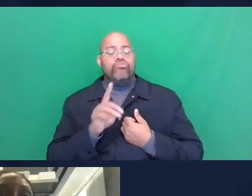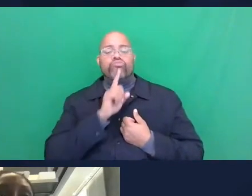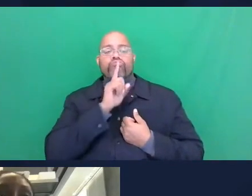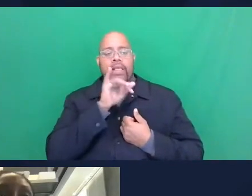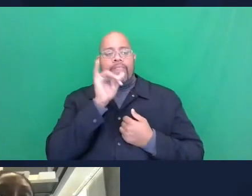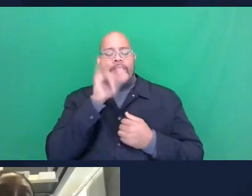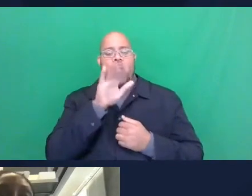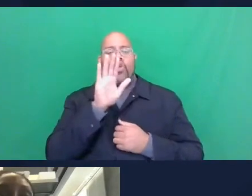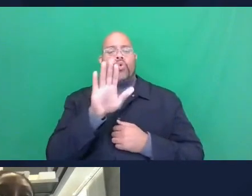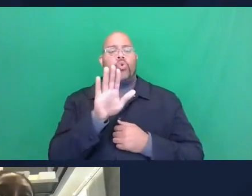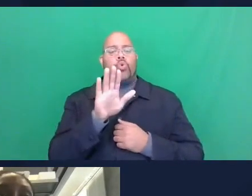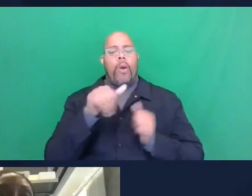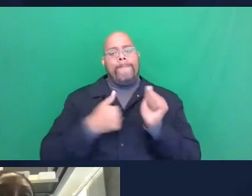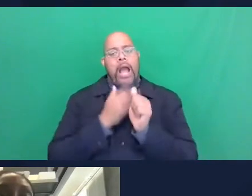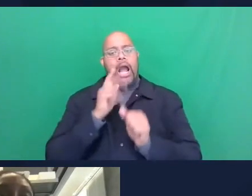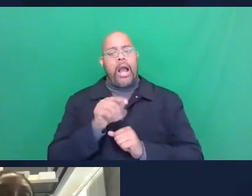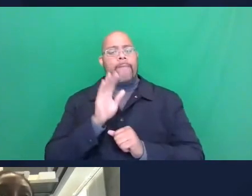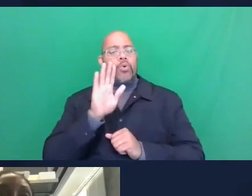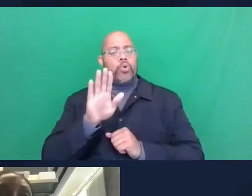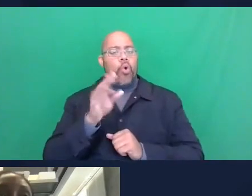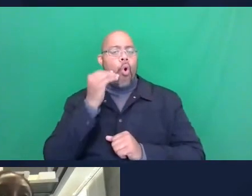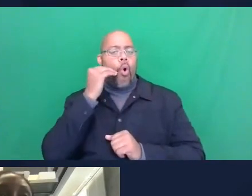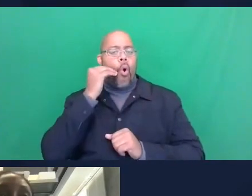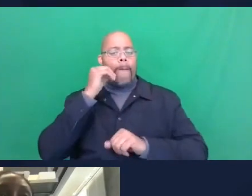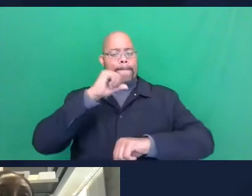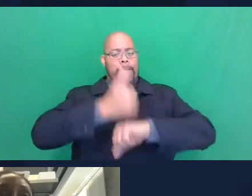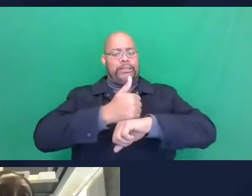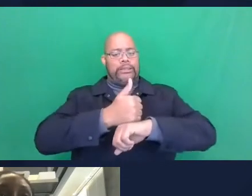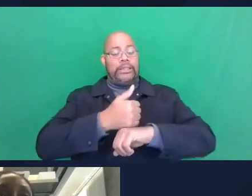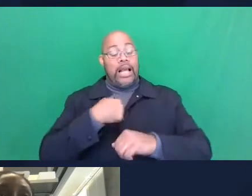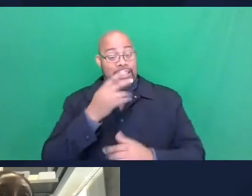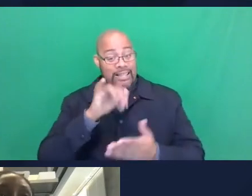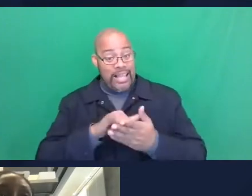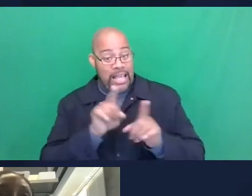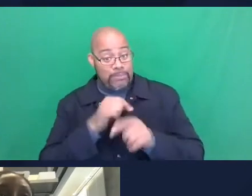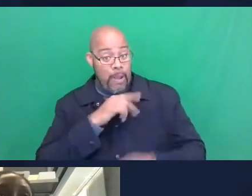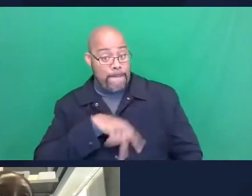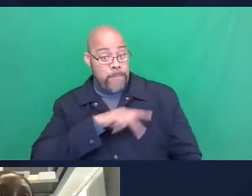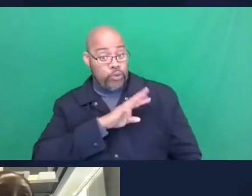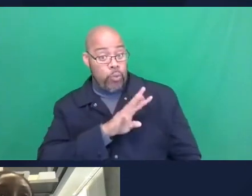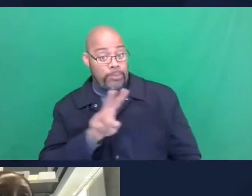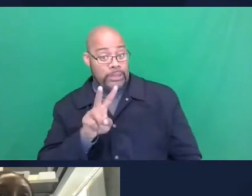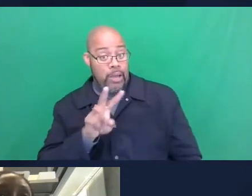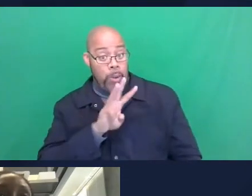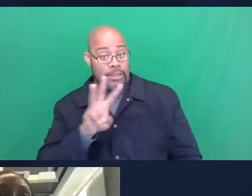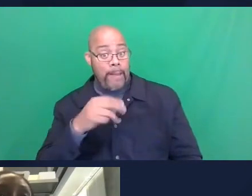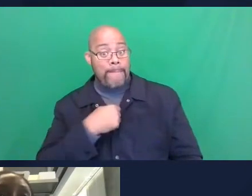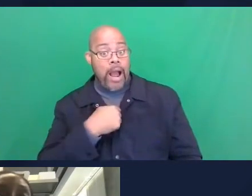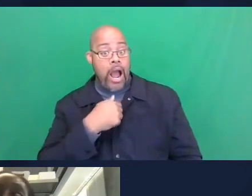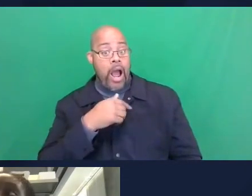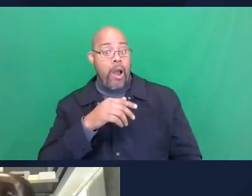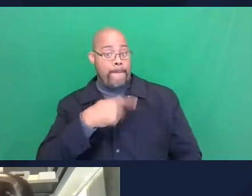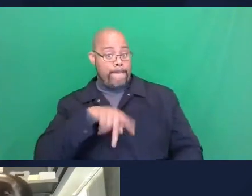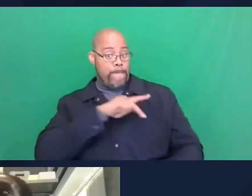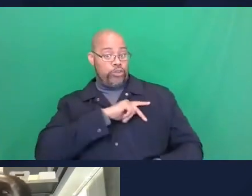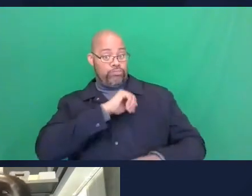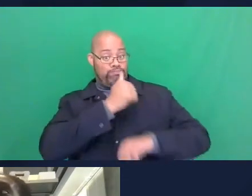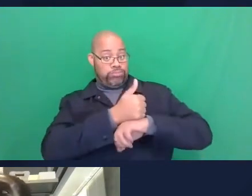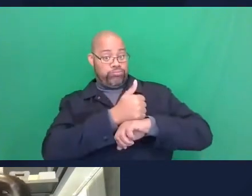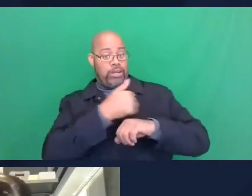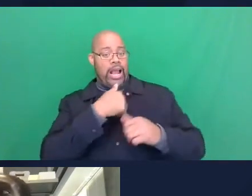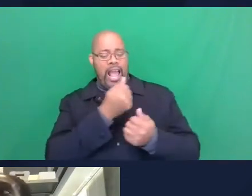be your backup. It will be your home base. So I always see as my personal website as my home base. That's where I